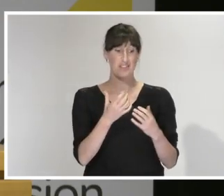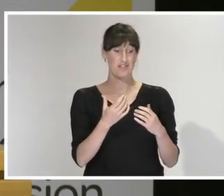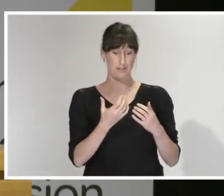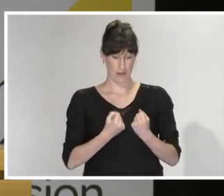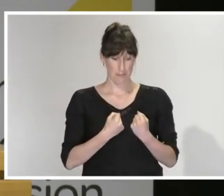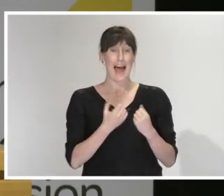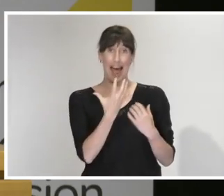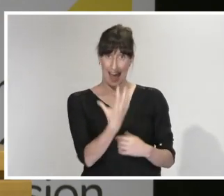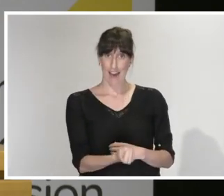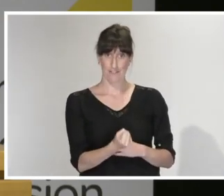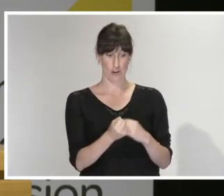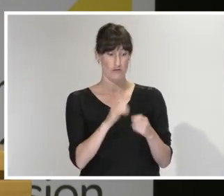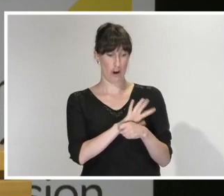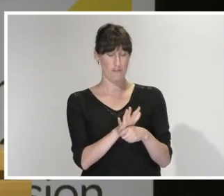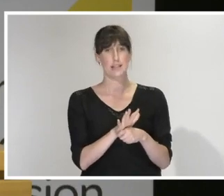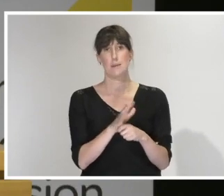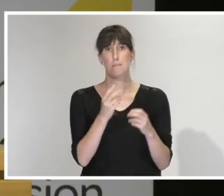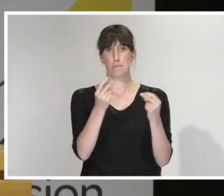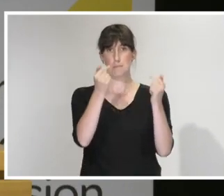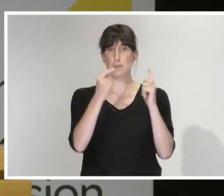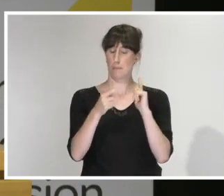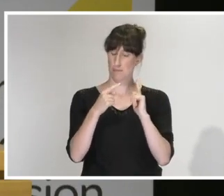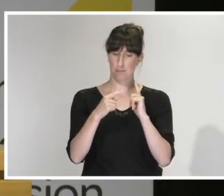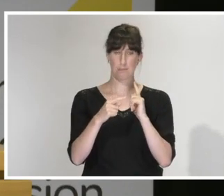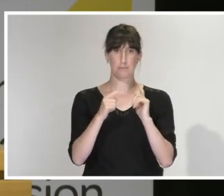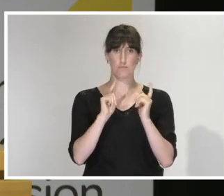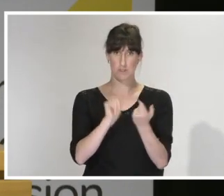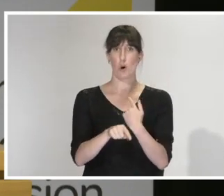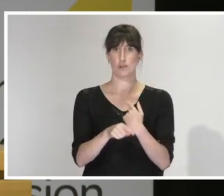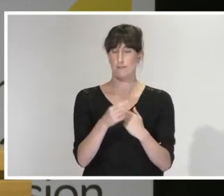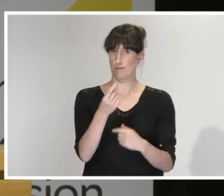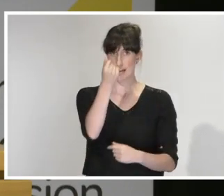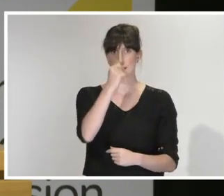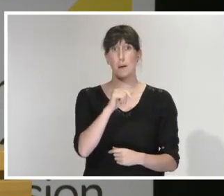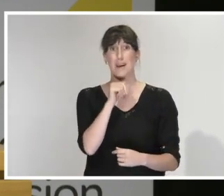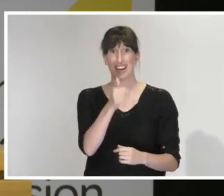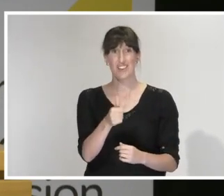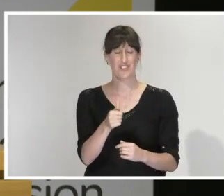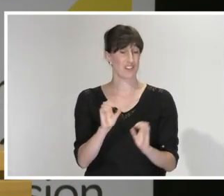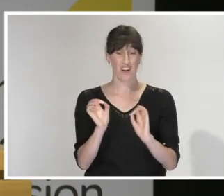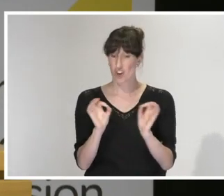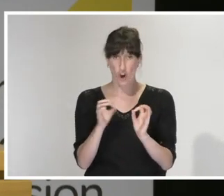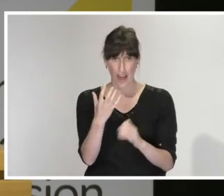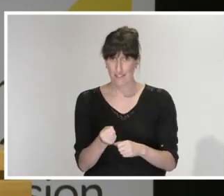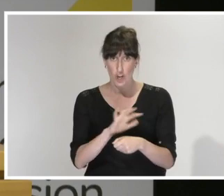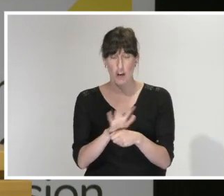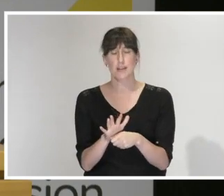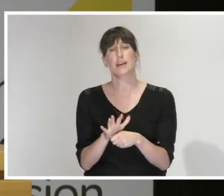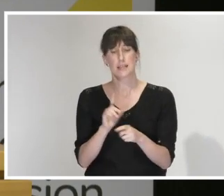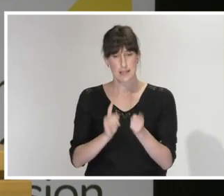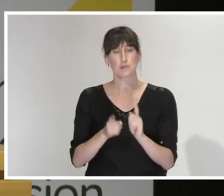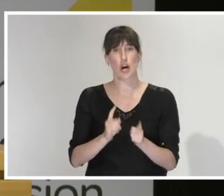It has been taken, it sounds like, in some instances too long for the negative result to get back, but what I can do is assure